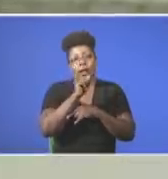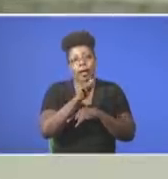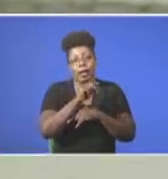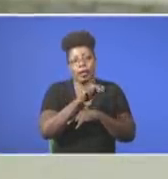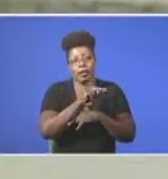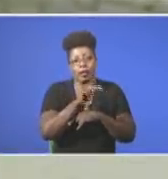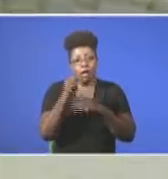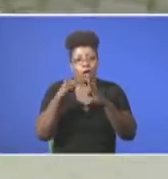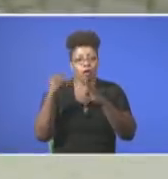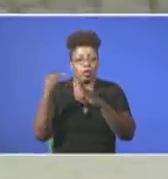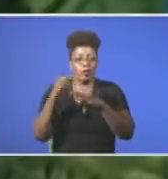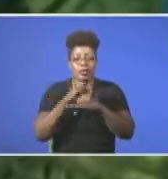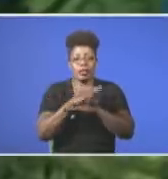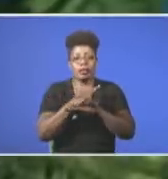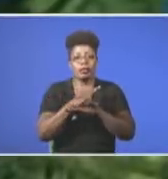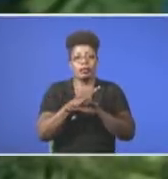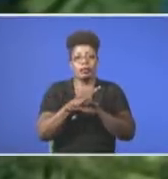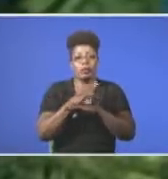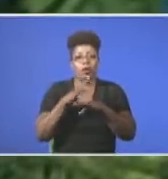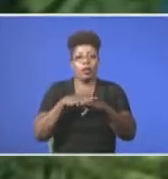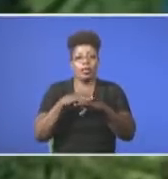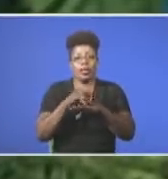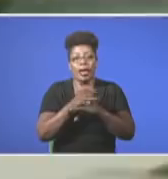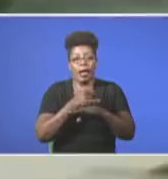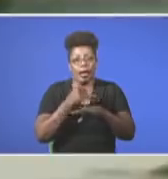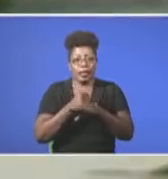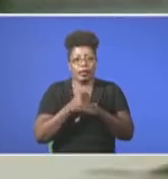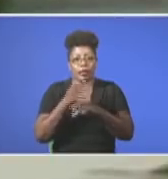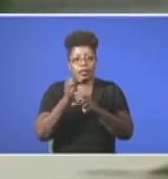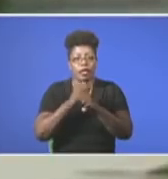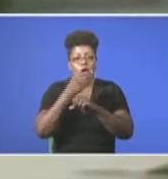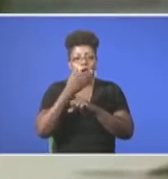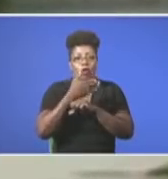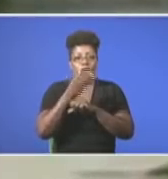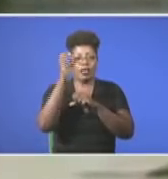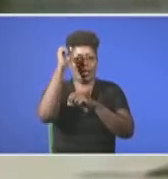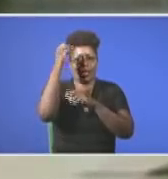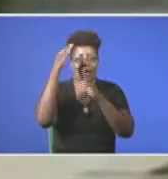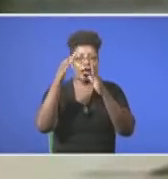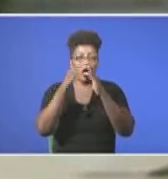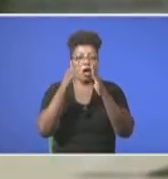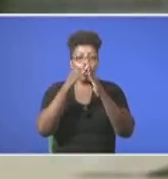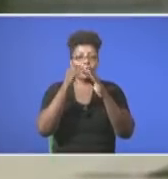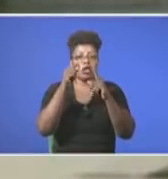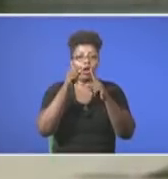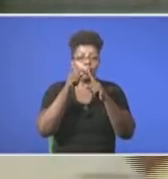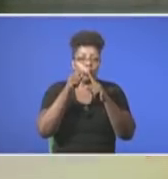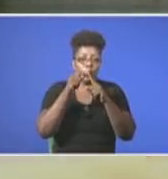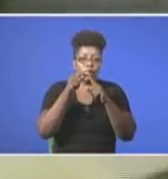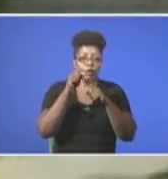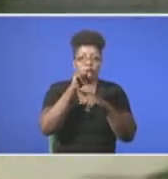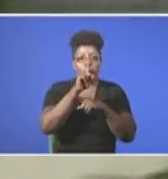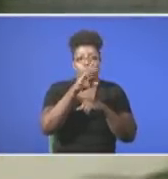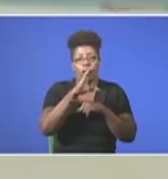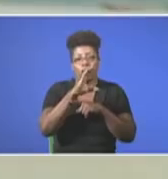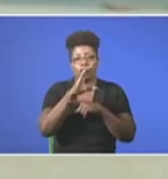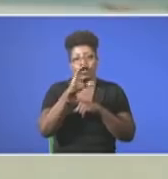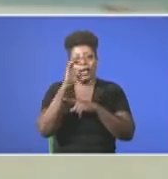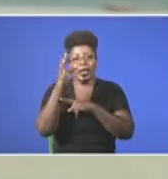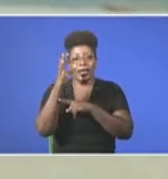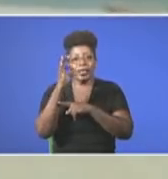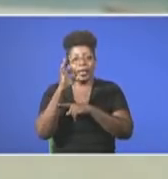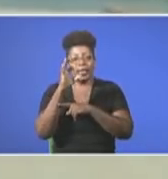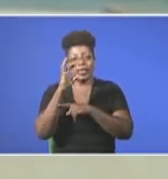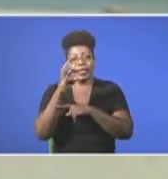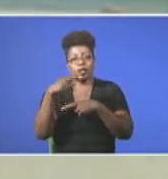the island. Now the government will take over the Lighthouse Point that is currently in operation with 196 rooms